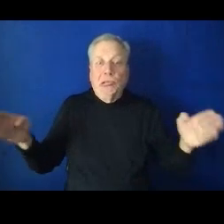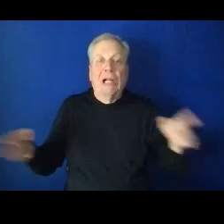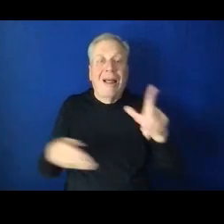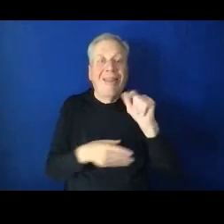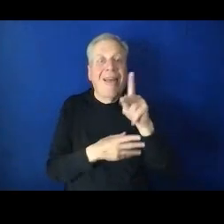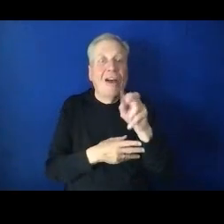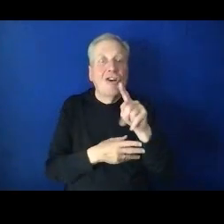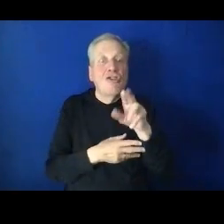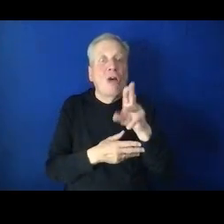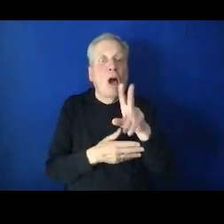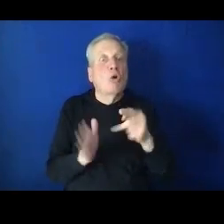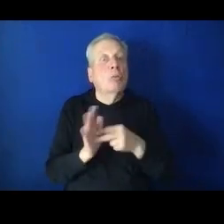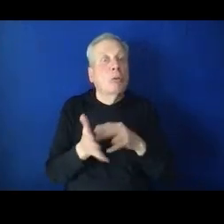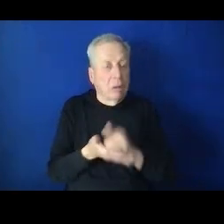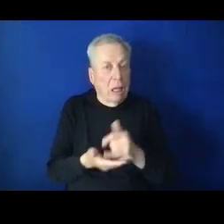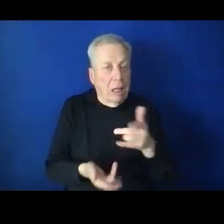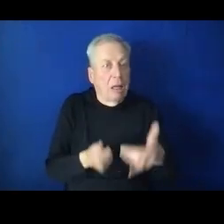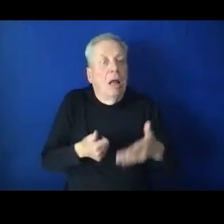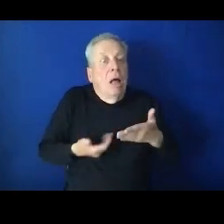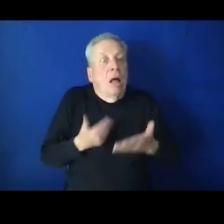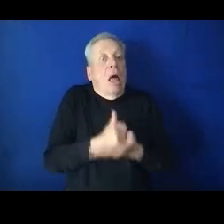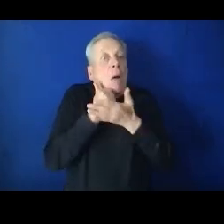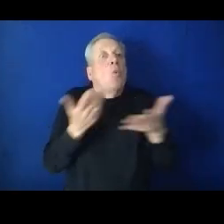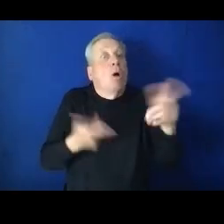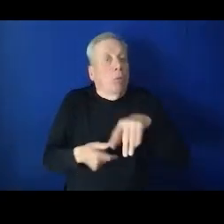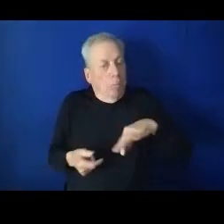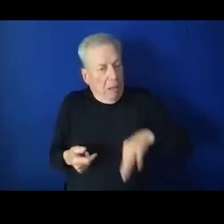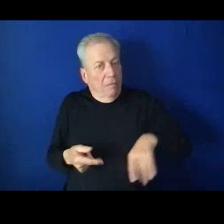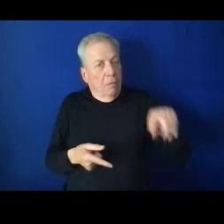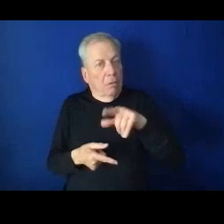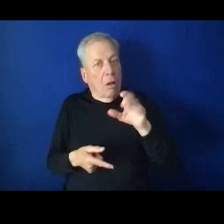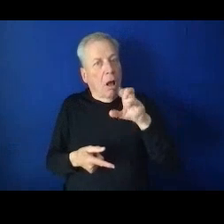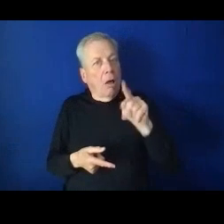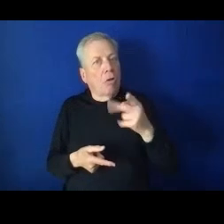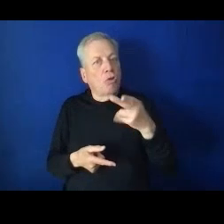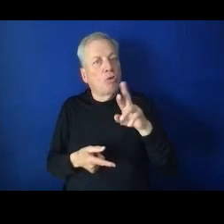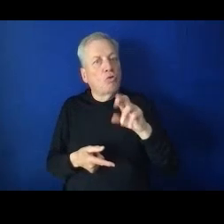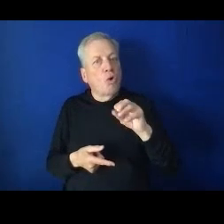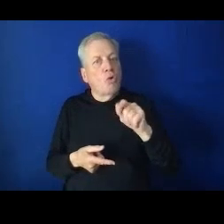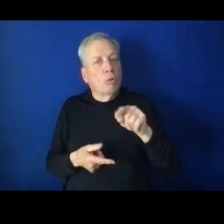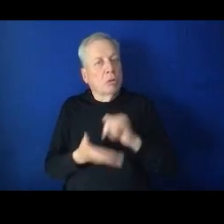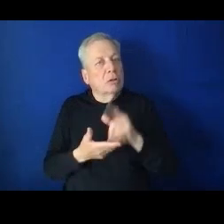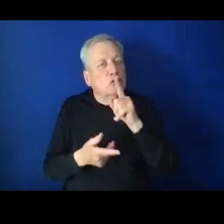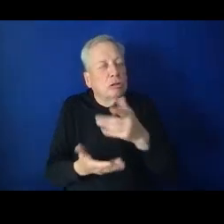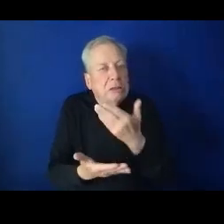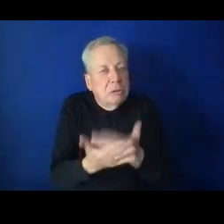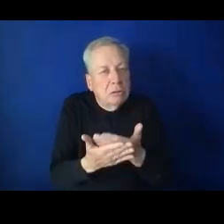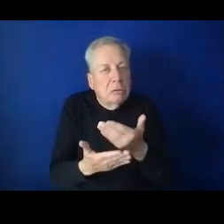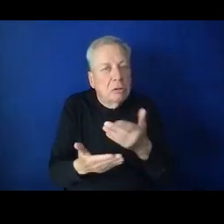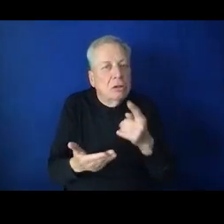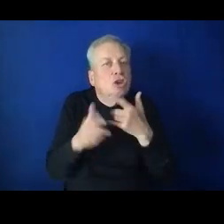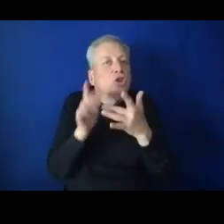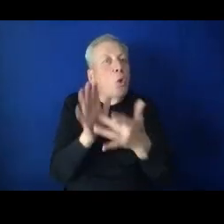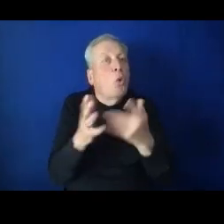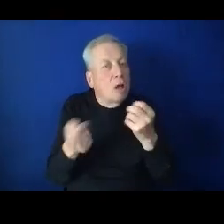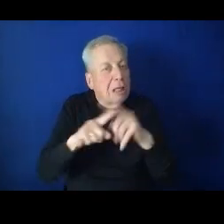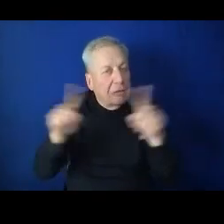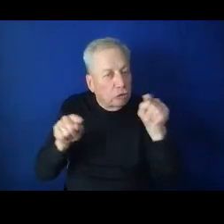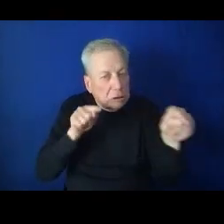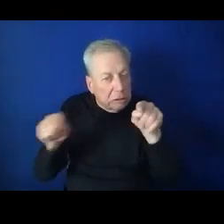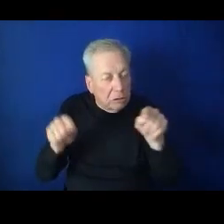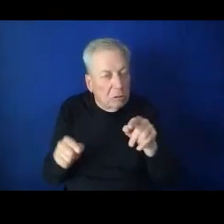that benefits the cutthroat trout that are coming back. So this is a really illustrative figure that shows the difference in